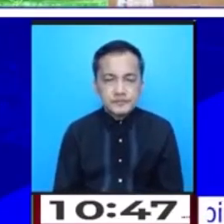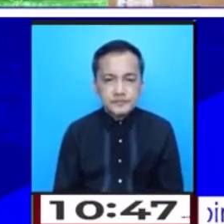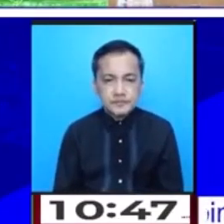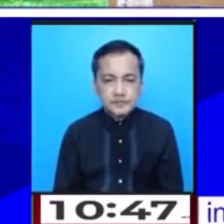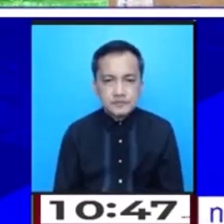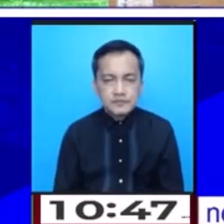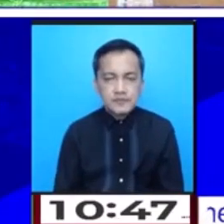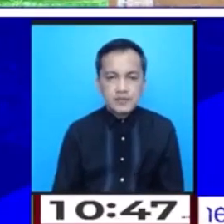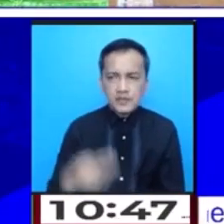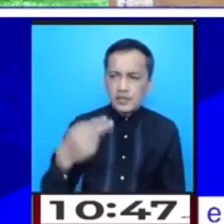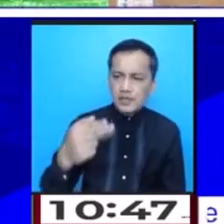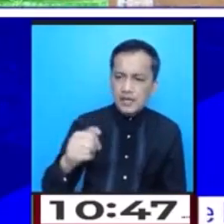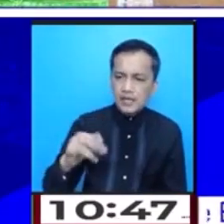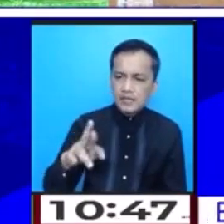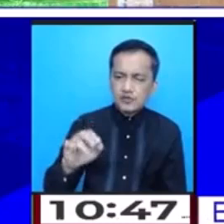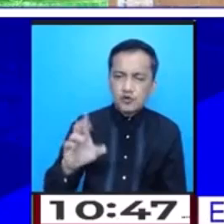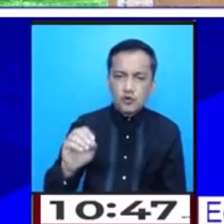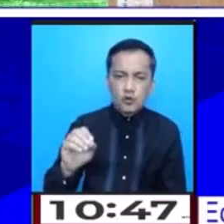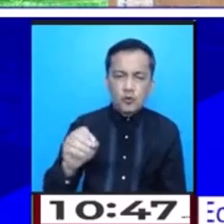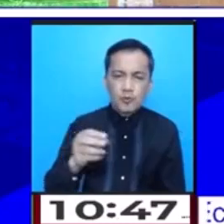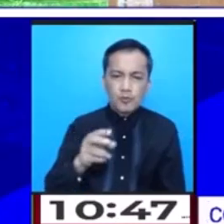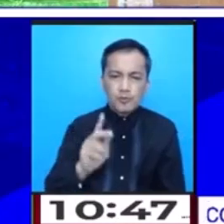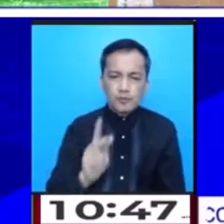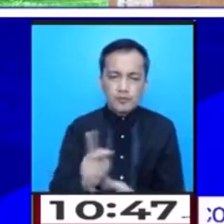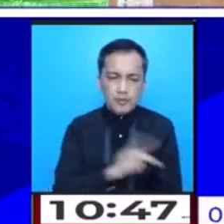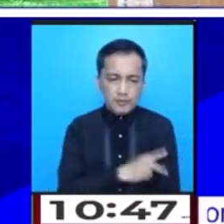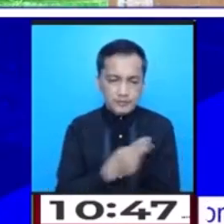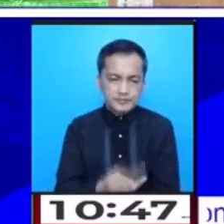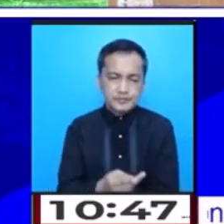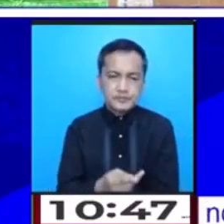Hydro power. I think that a good deal of that in Mindanao.